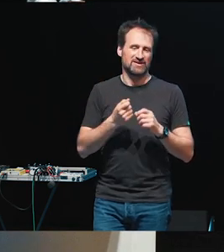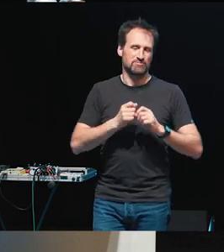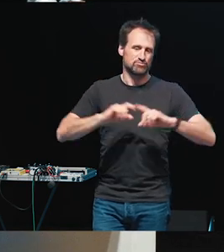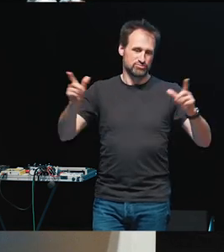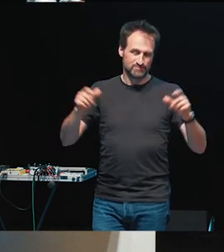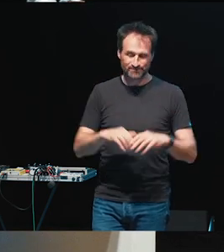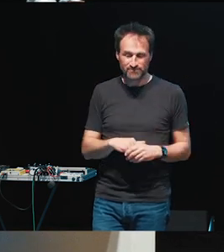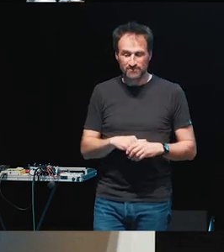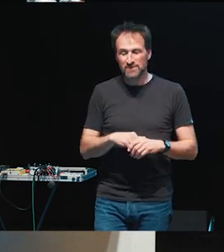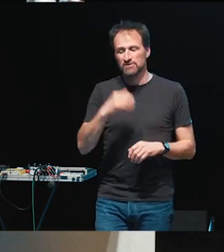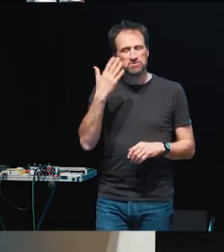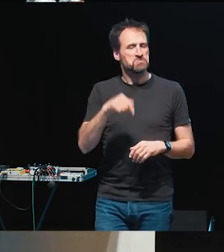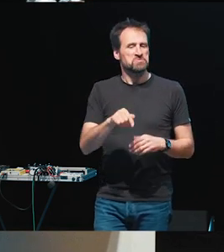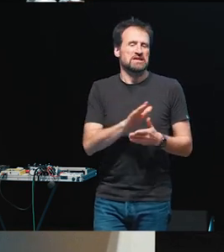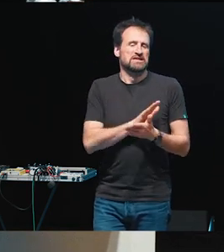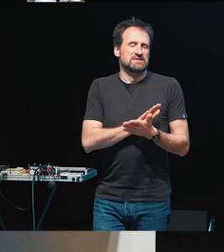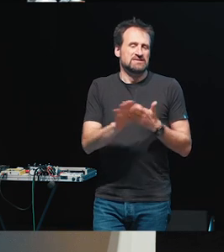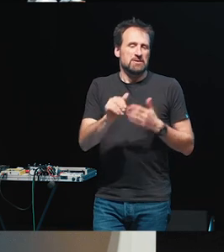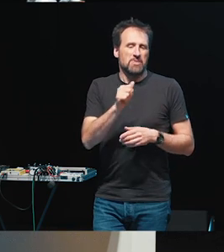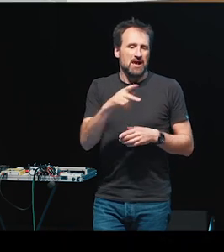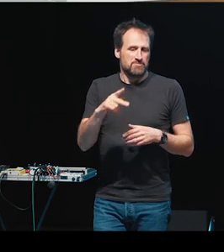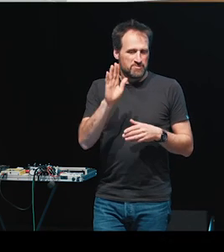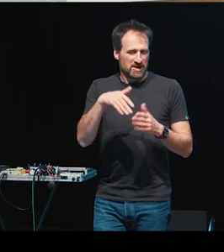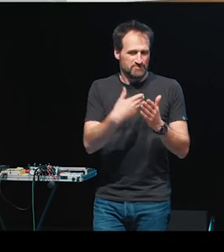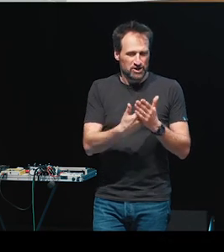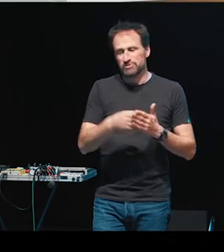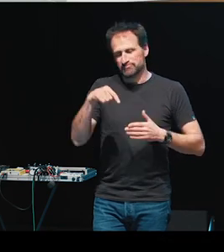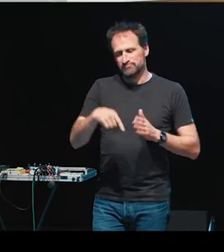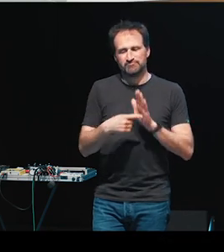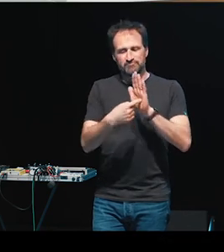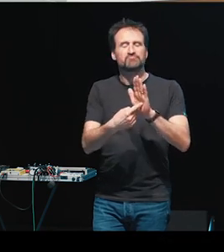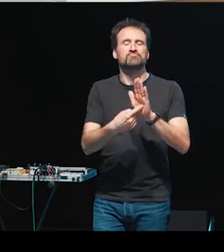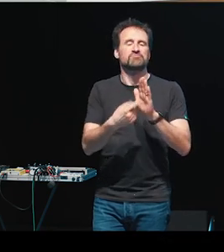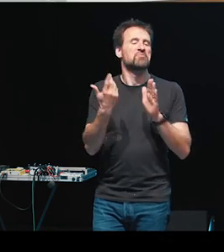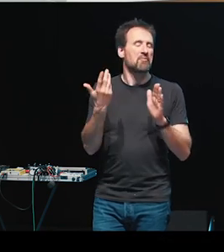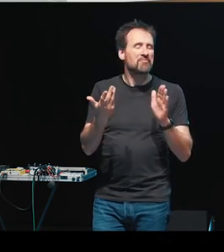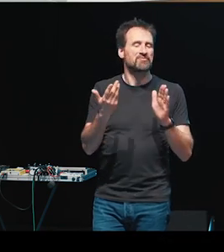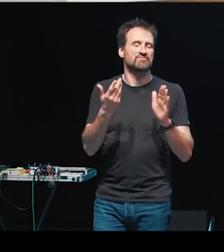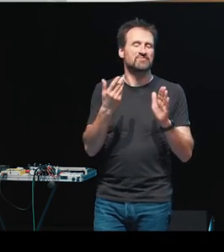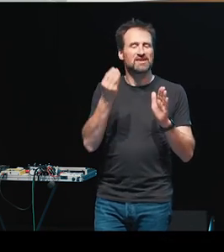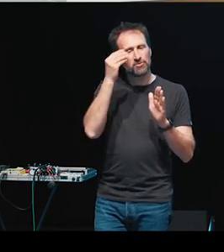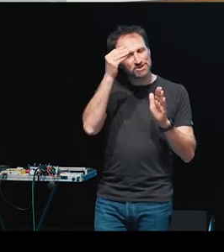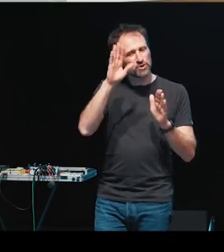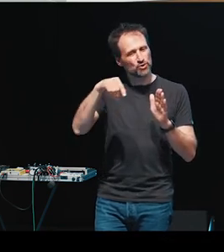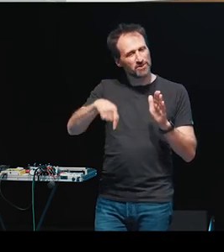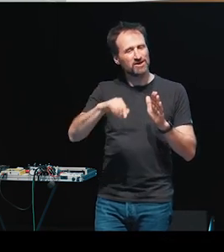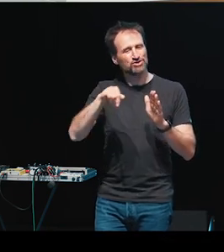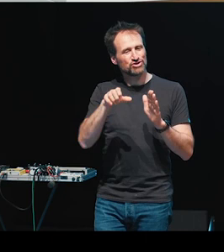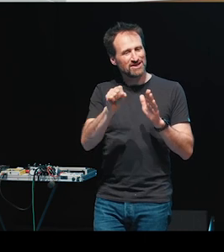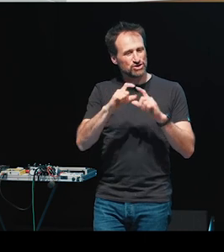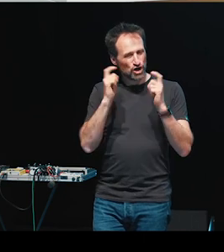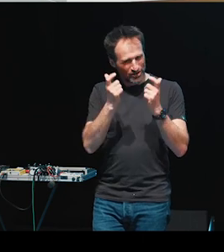I'm going to use a simple app as an example. It's displaying information about JS Congress, and it'll list out the talks, speakers,